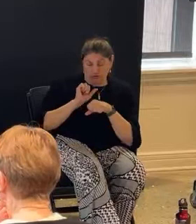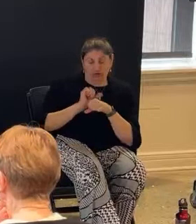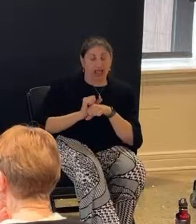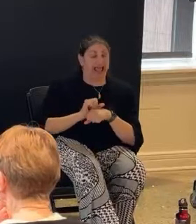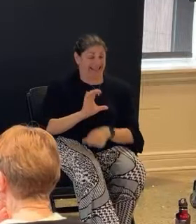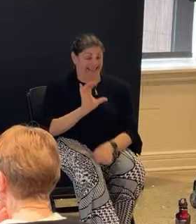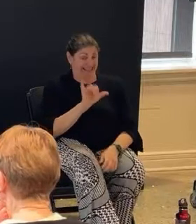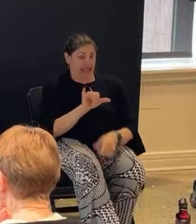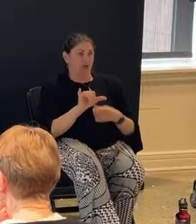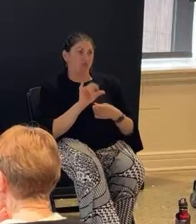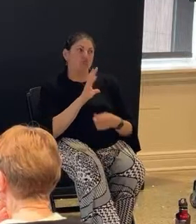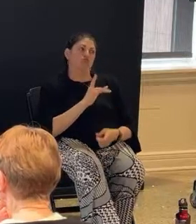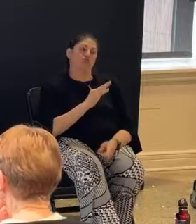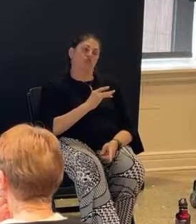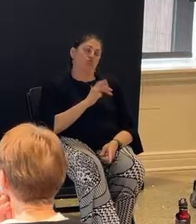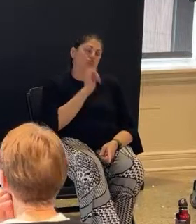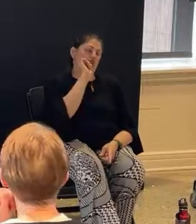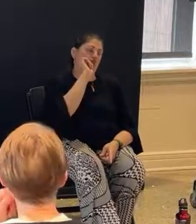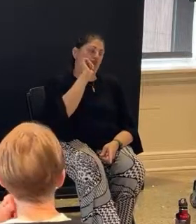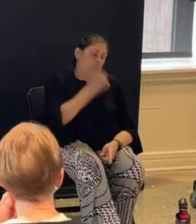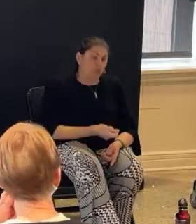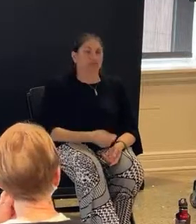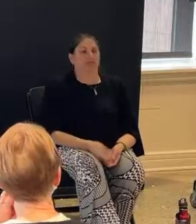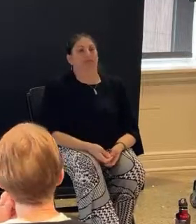is cool.